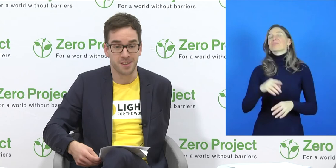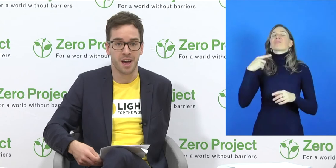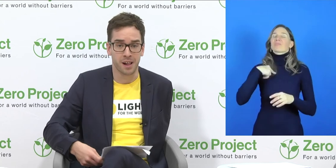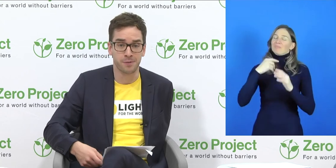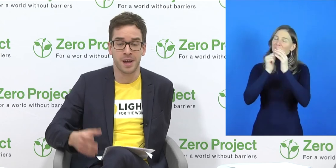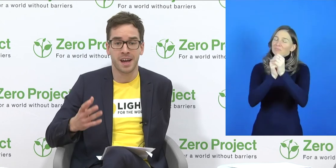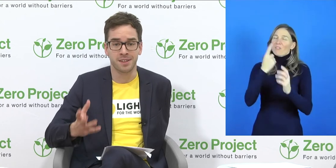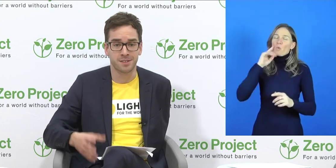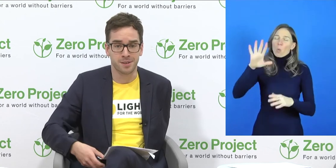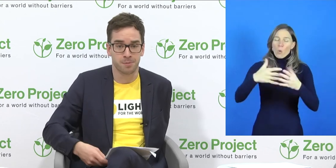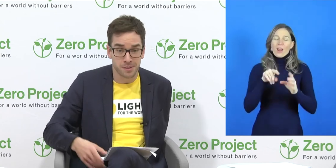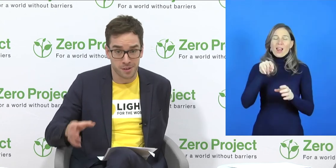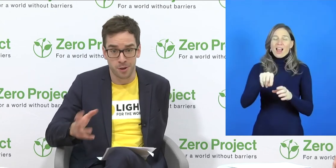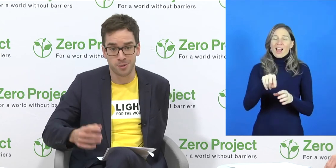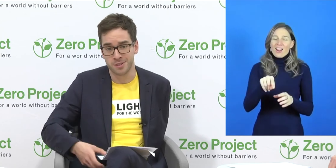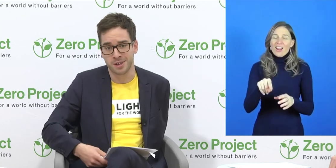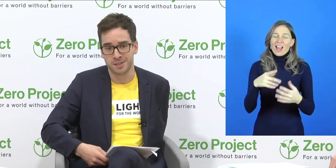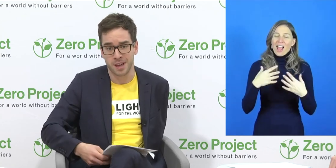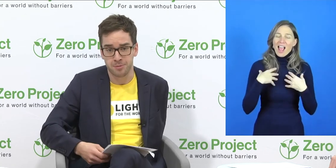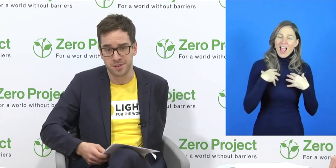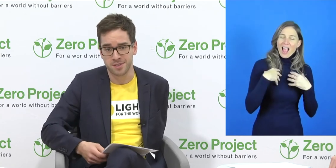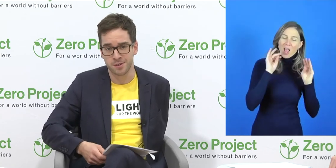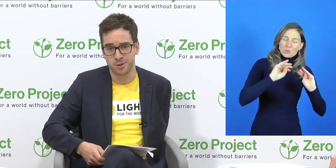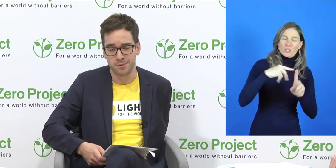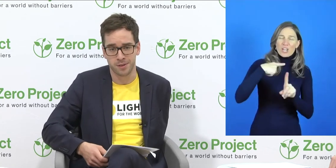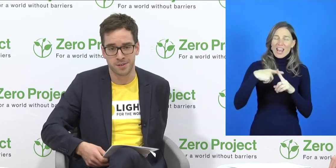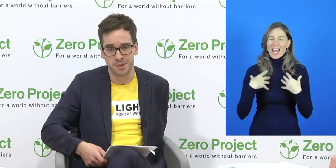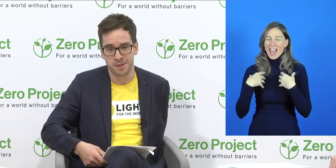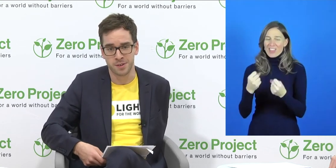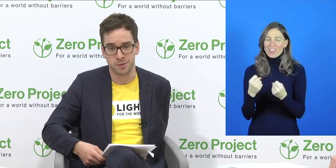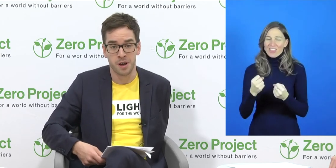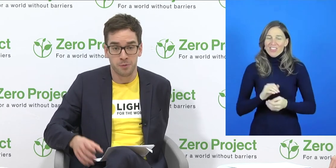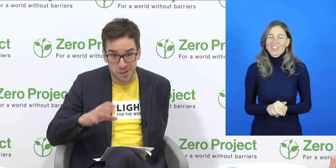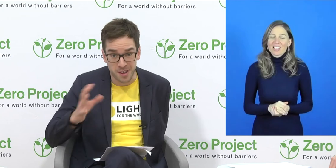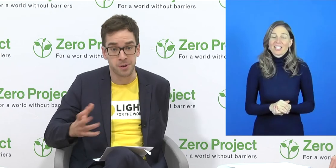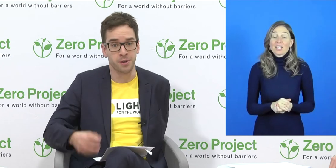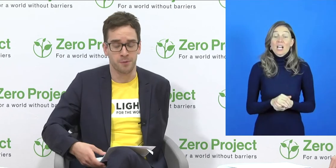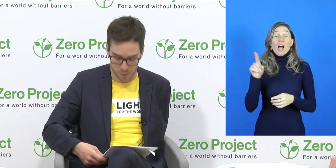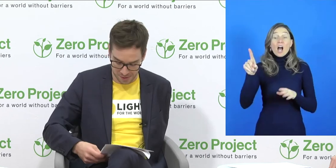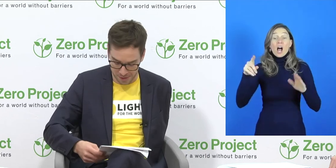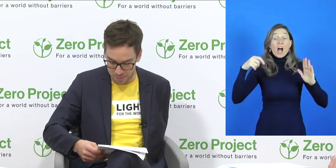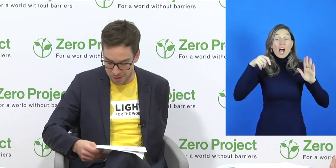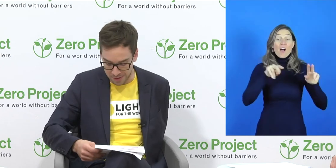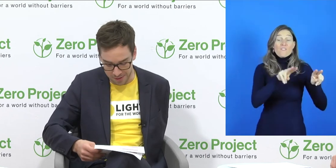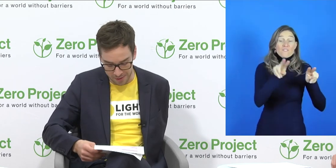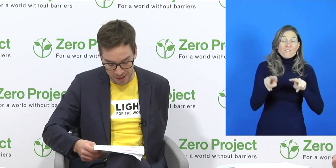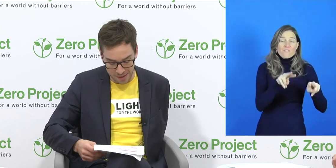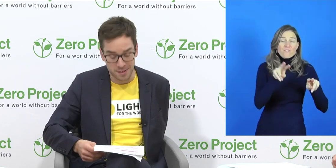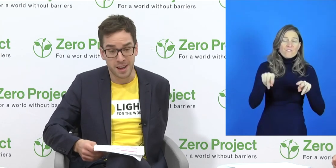and health. And please note that the captions that you have seen in the video were a summary of what